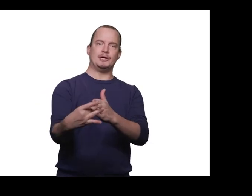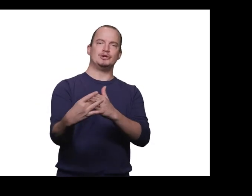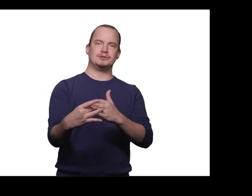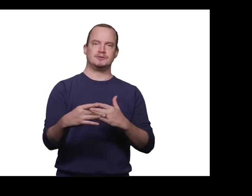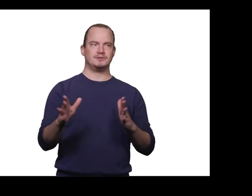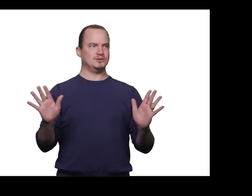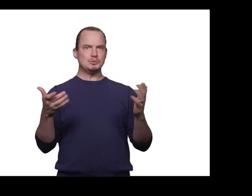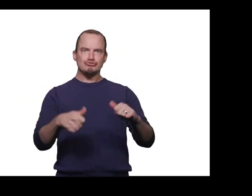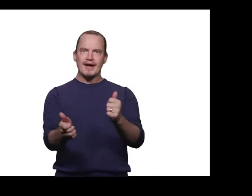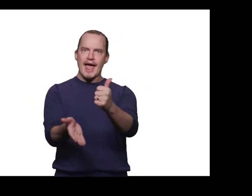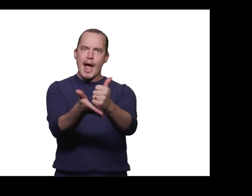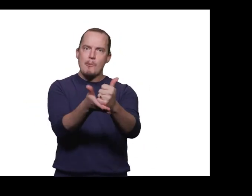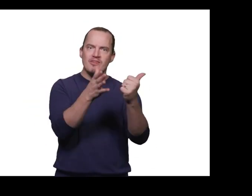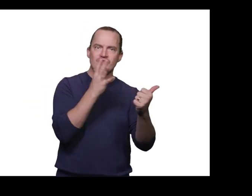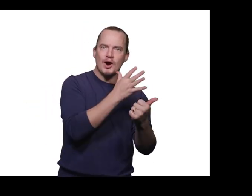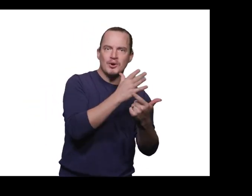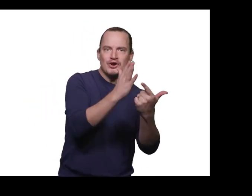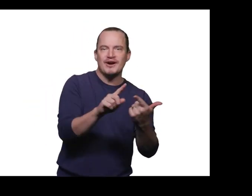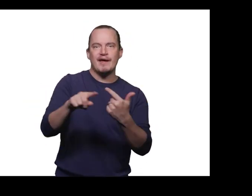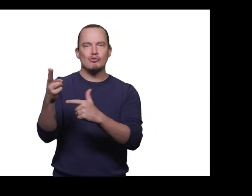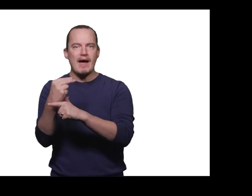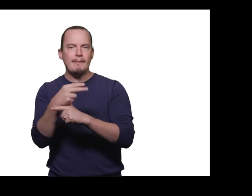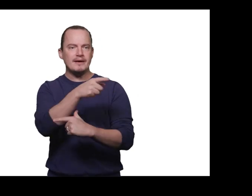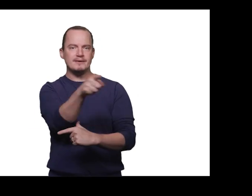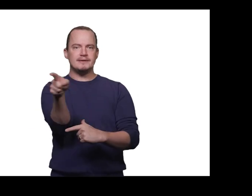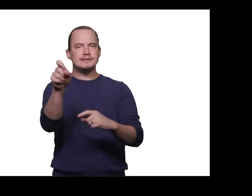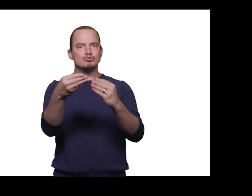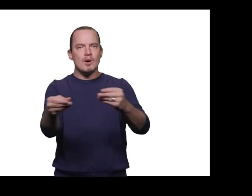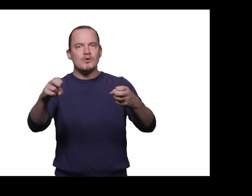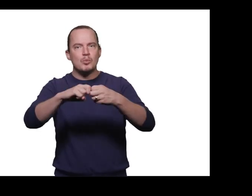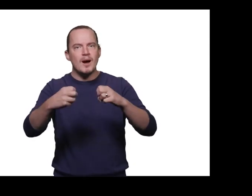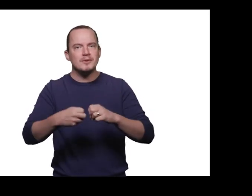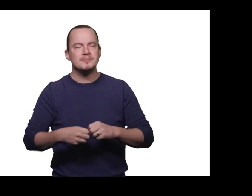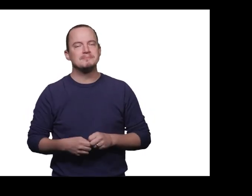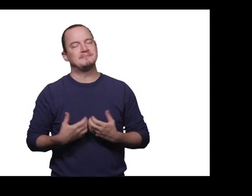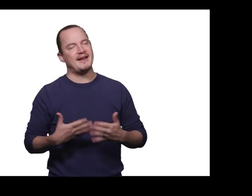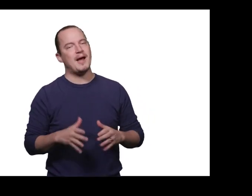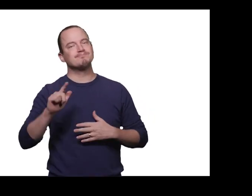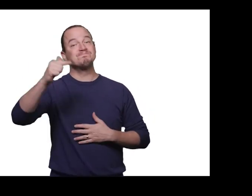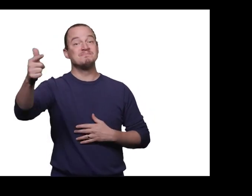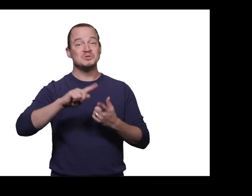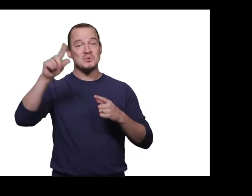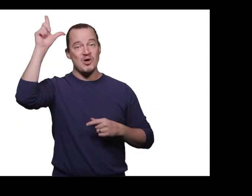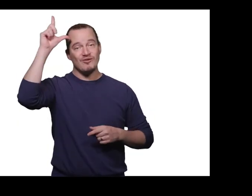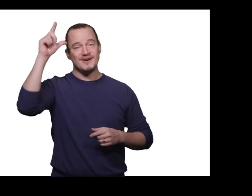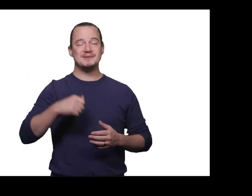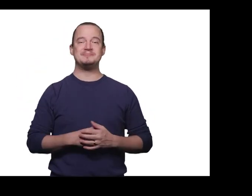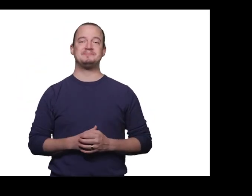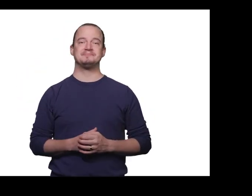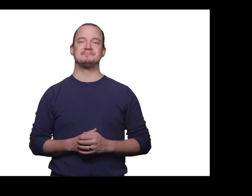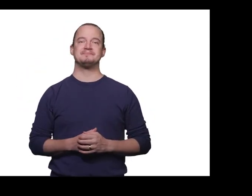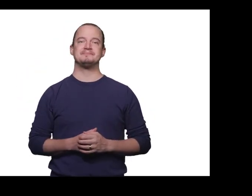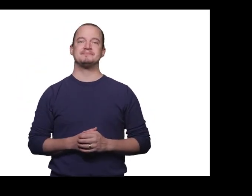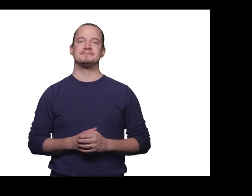to help the rabbit and the farmer solve this problem. I am going to hand it back over to